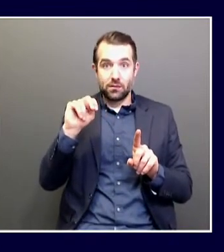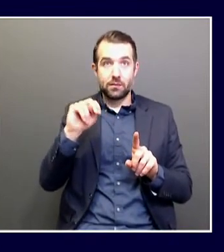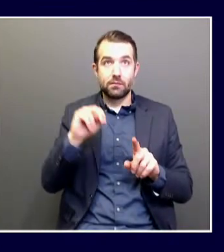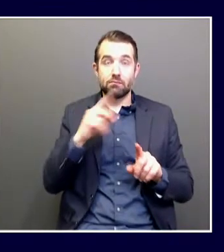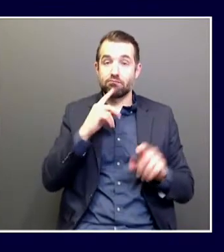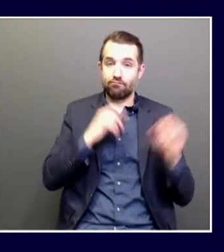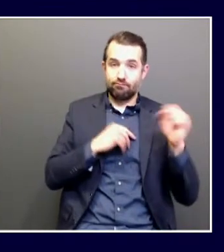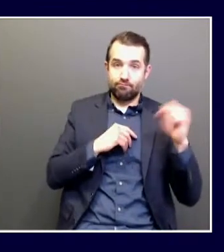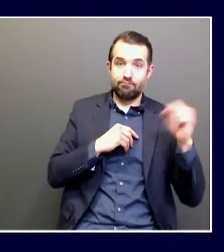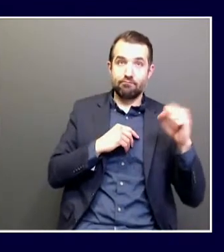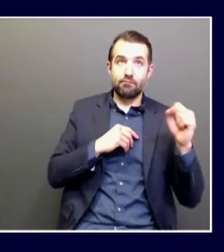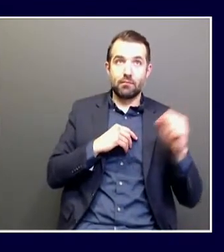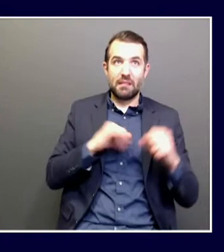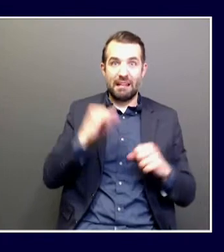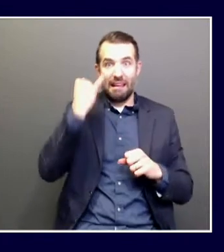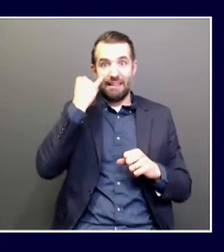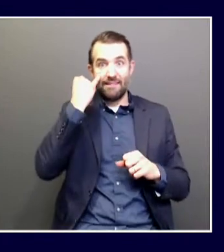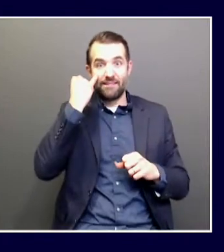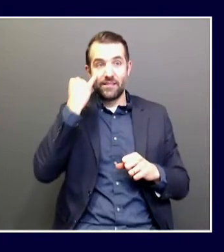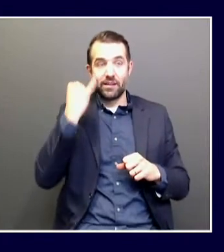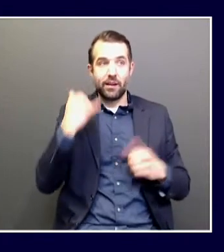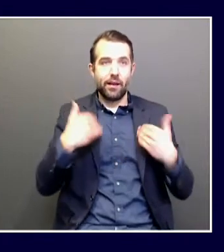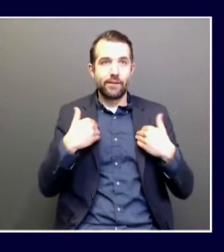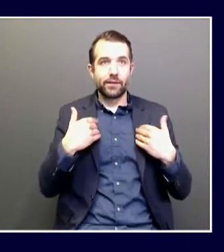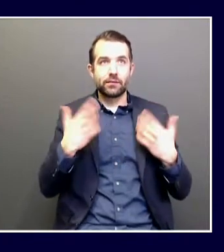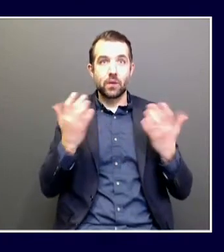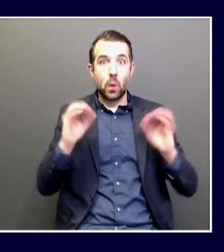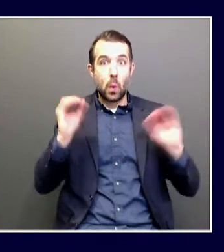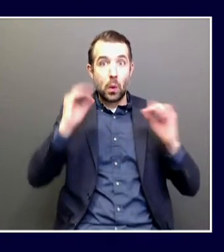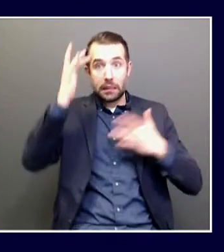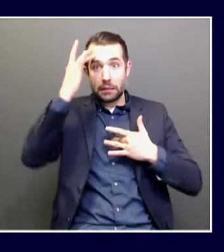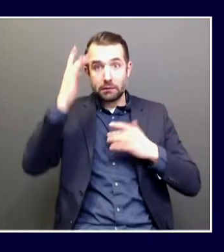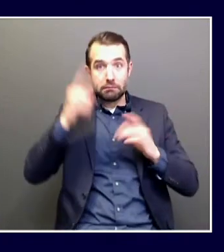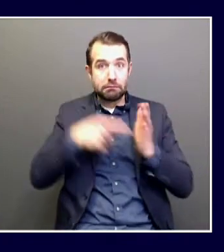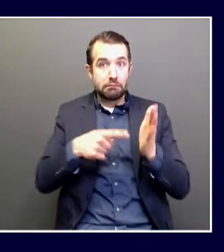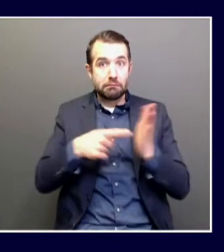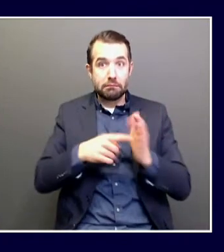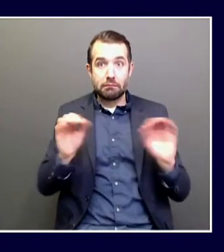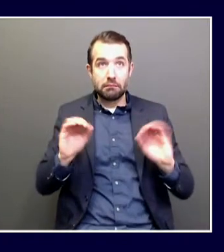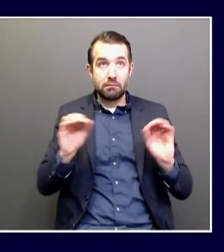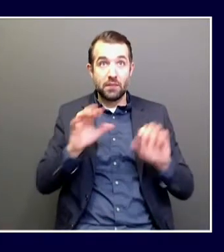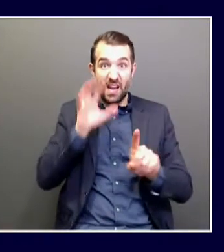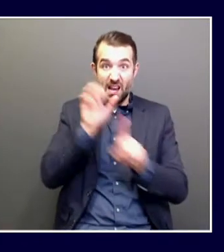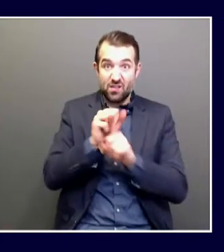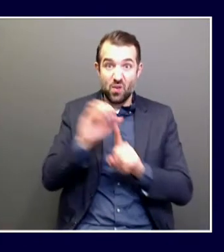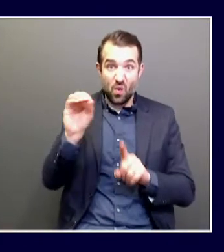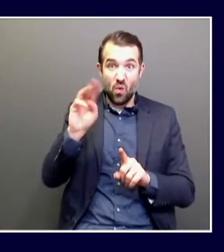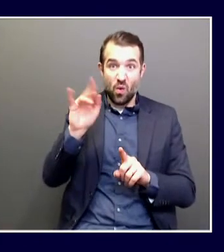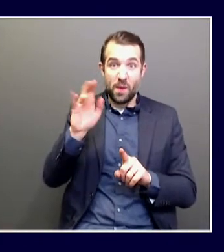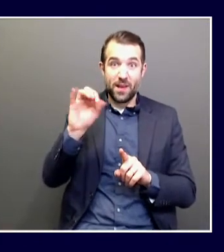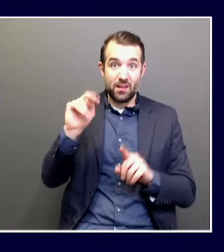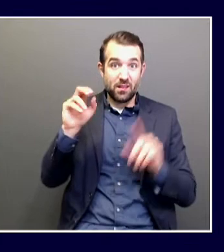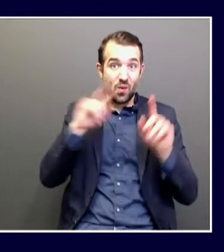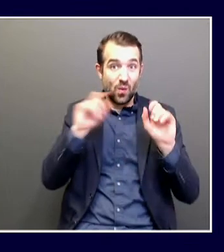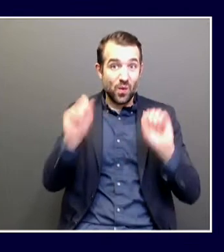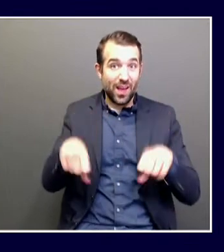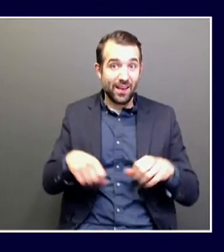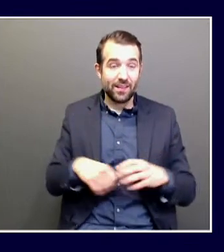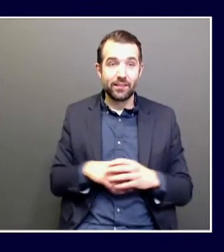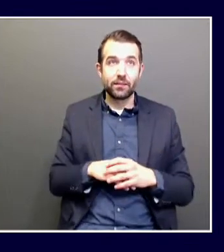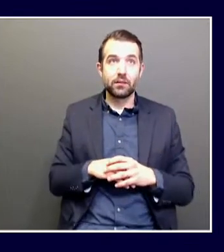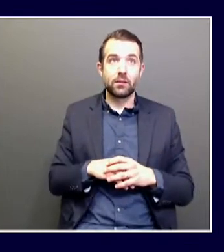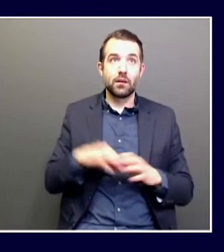let me just start with that. There was a little bit of data, or not even data, sorry, just a statement that came out from the FDA last